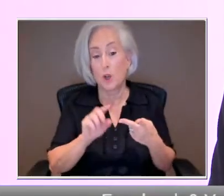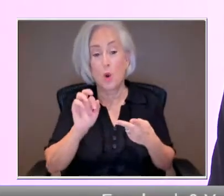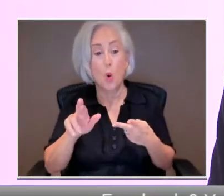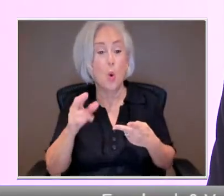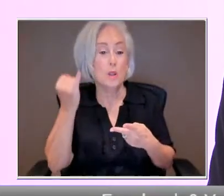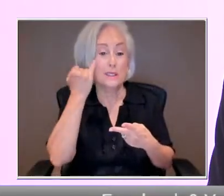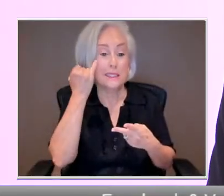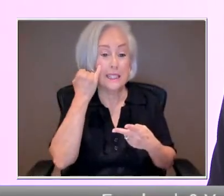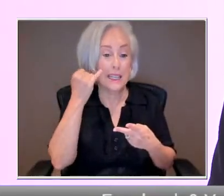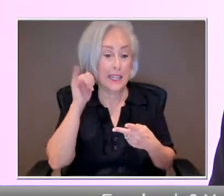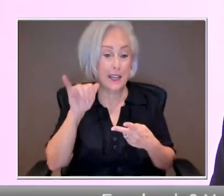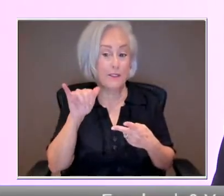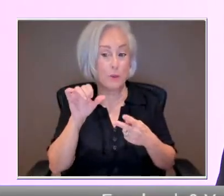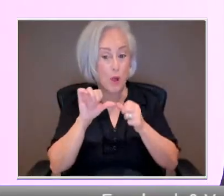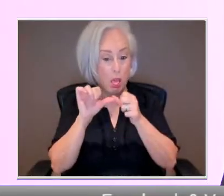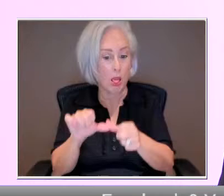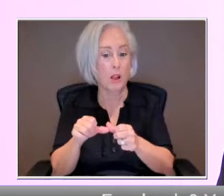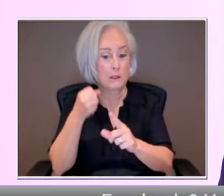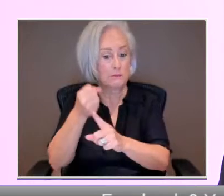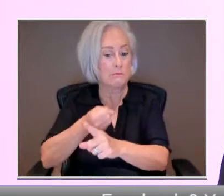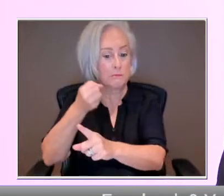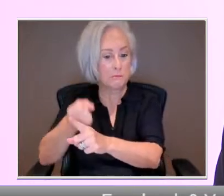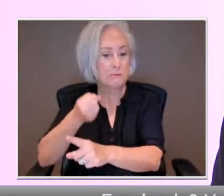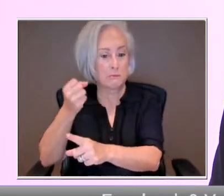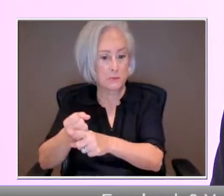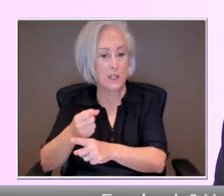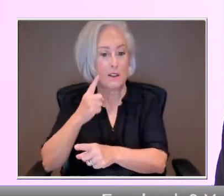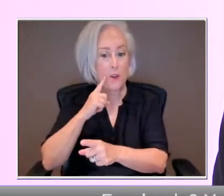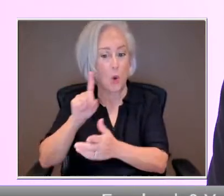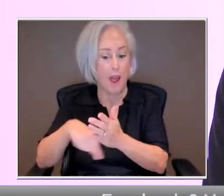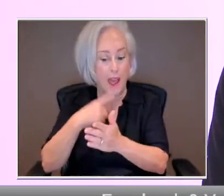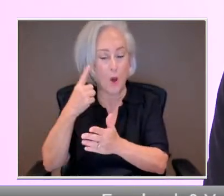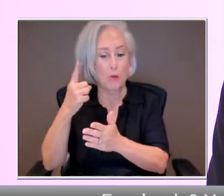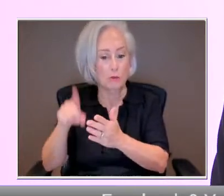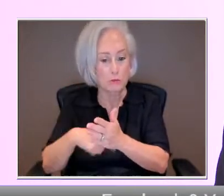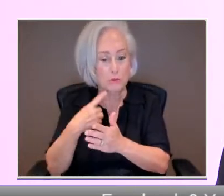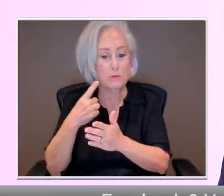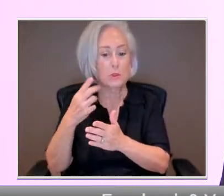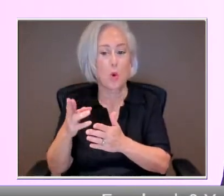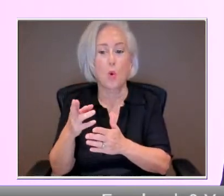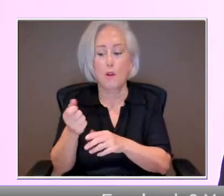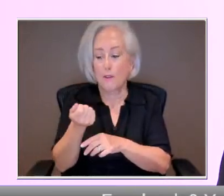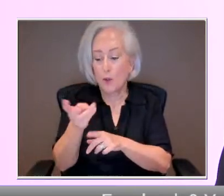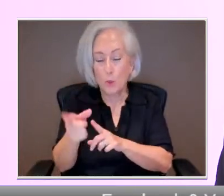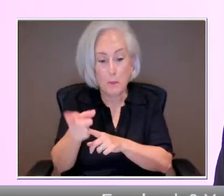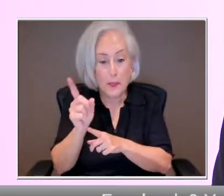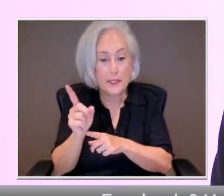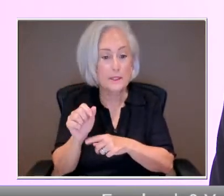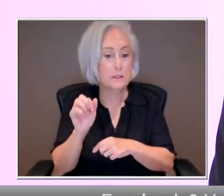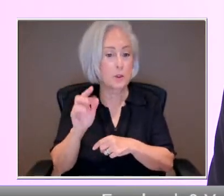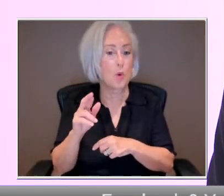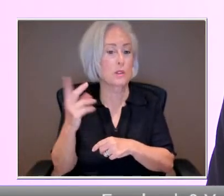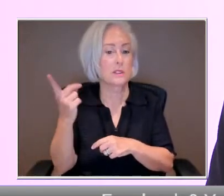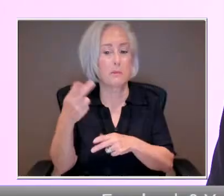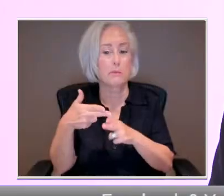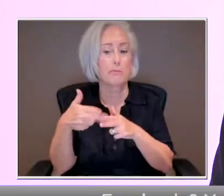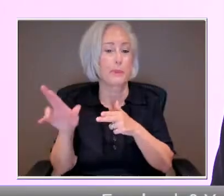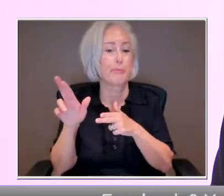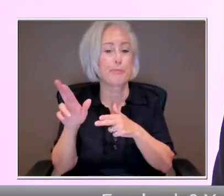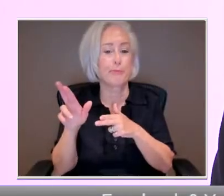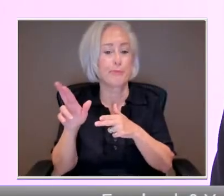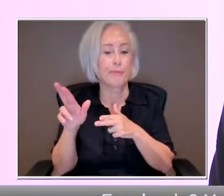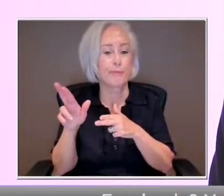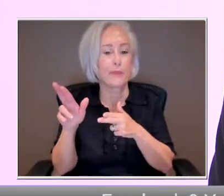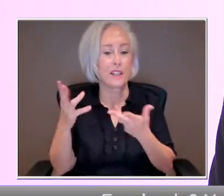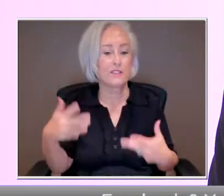a continuous thing that's going to happen for, you know, hours to, you know, minutes long, or if it's just something that's short and short-lived, so that